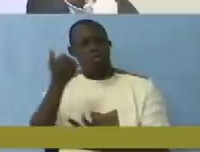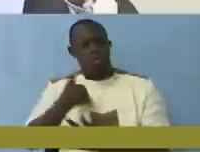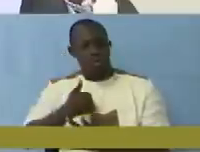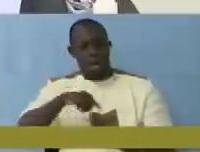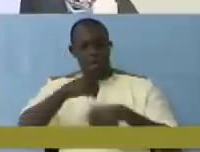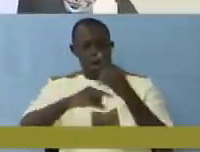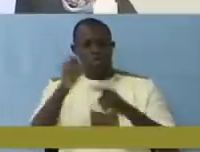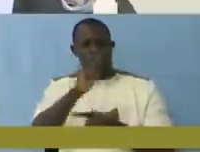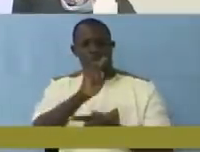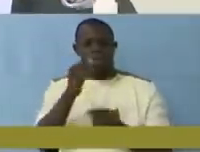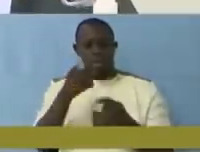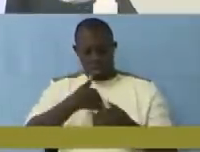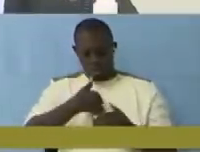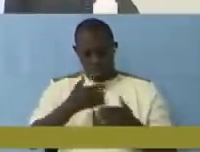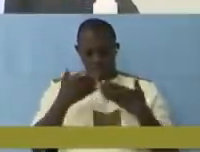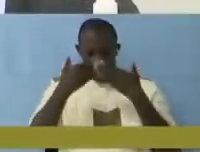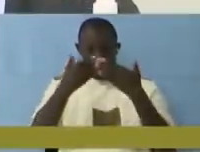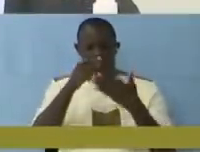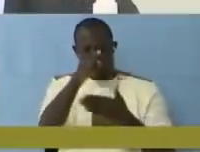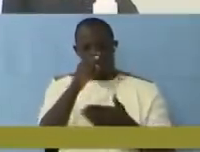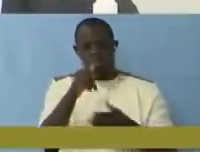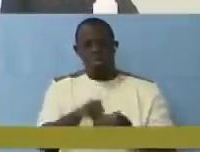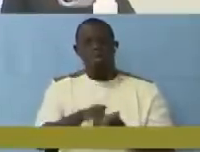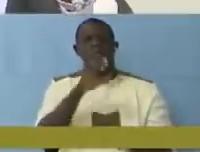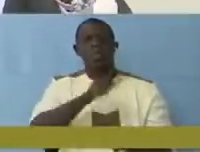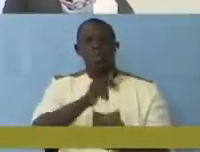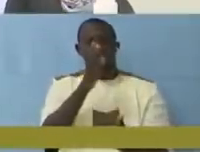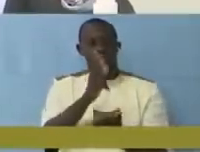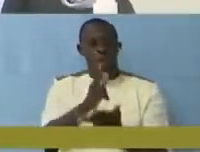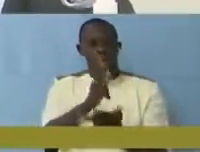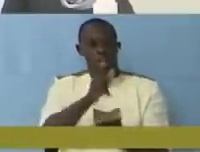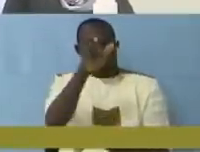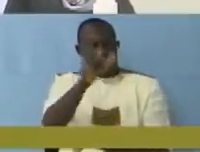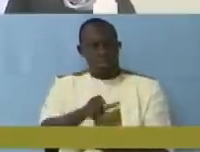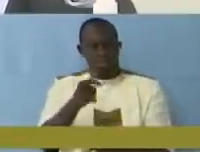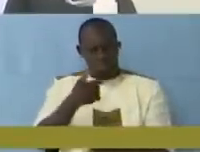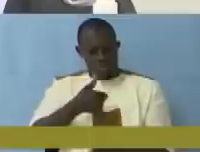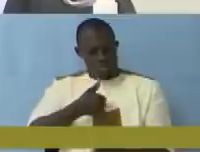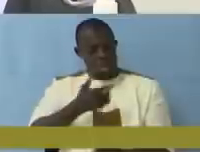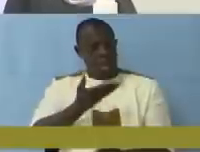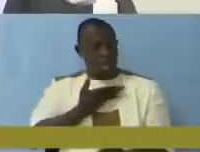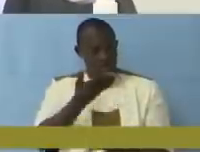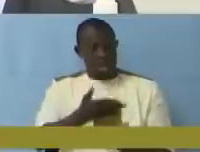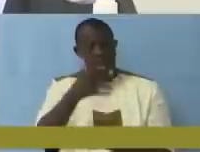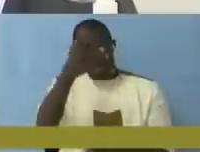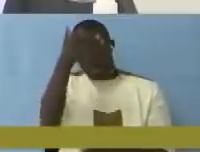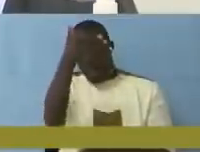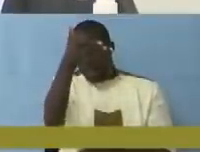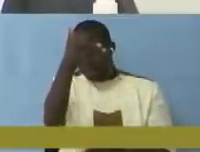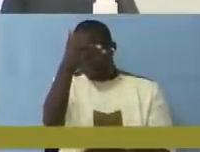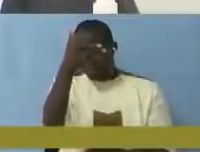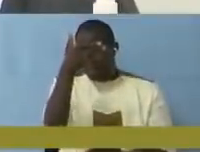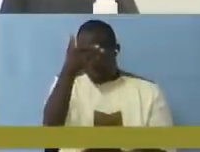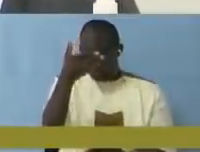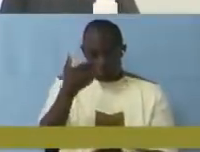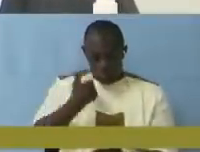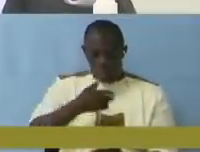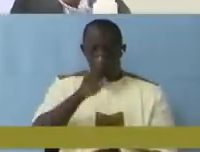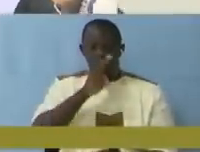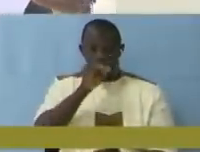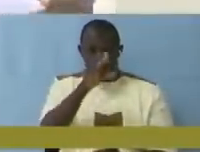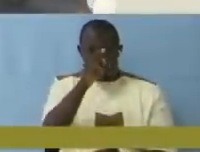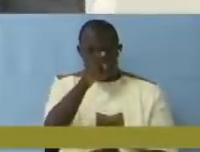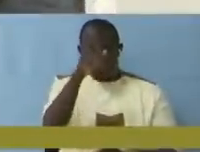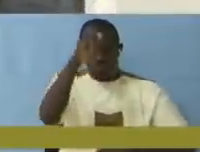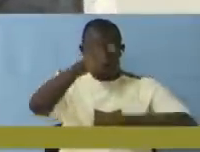Witness, I have it here. 9 people are claimed to have been tortured by you. Mo konon to wolle kanin bloke janko ite